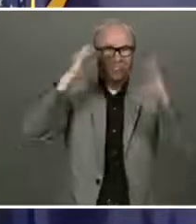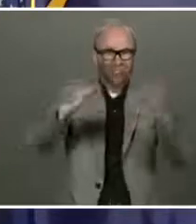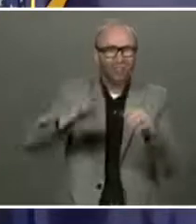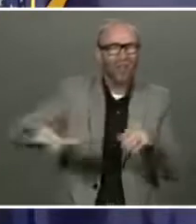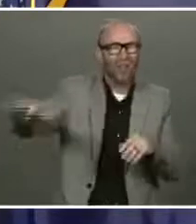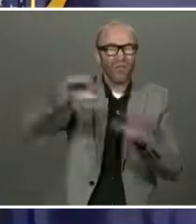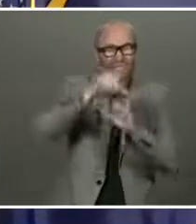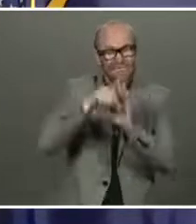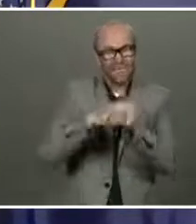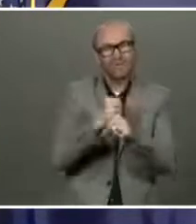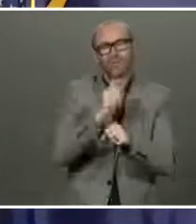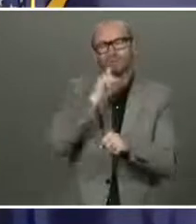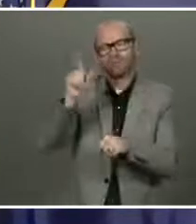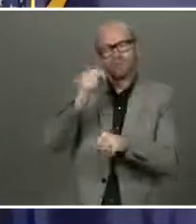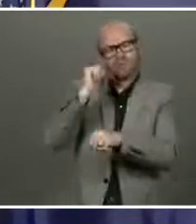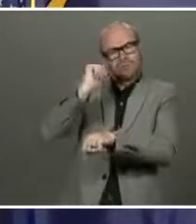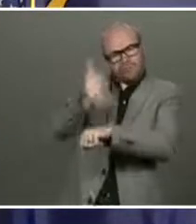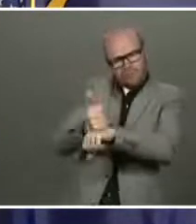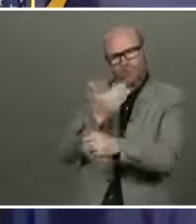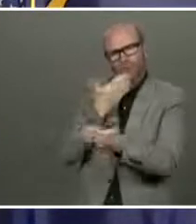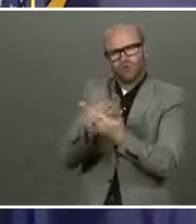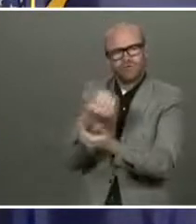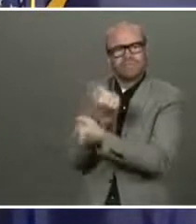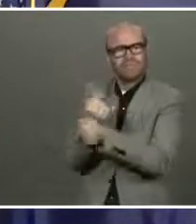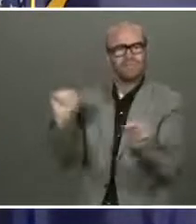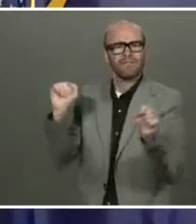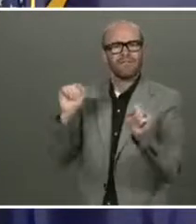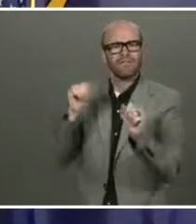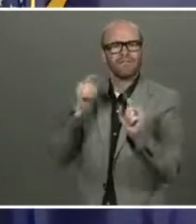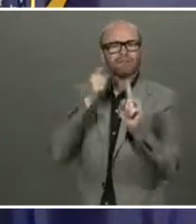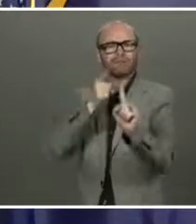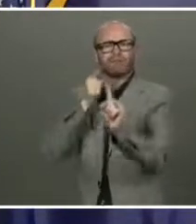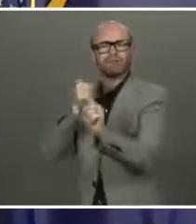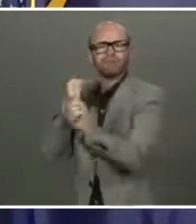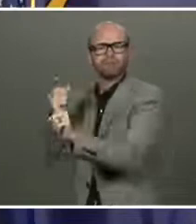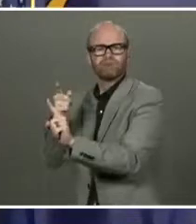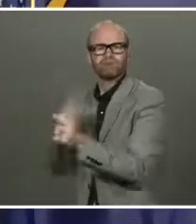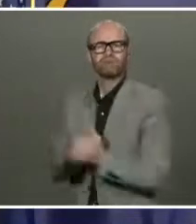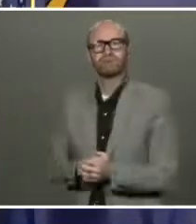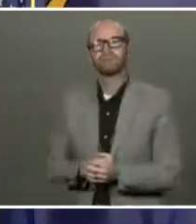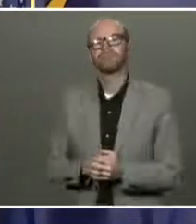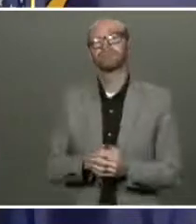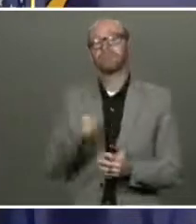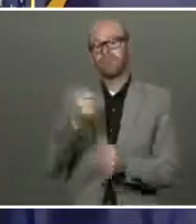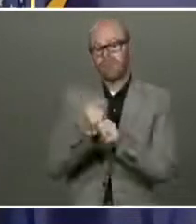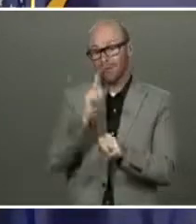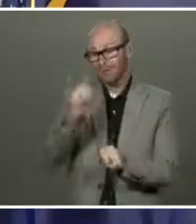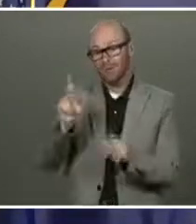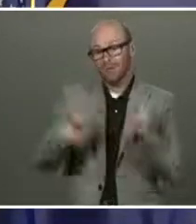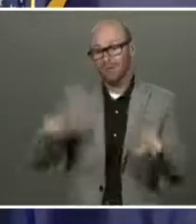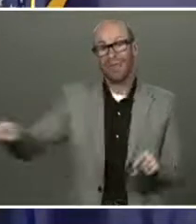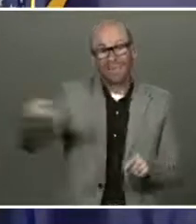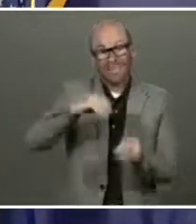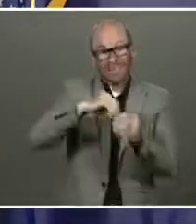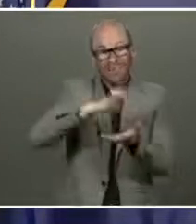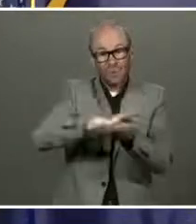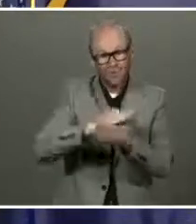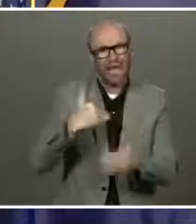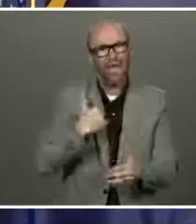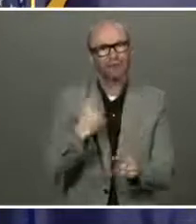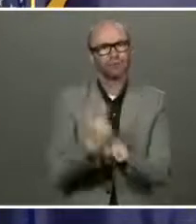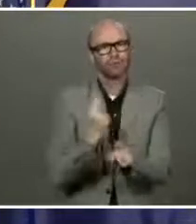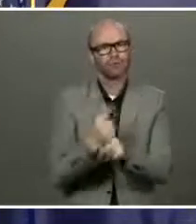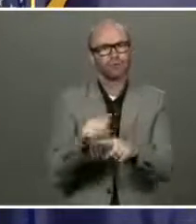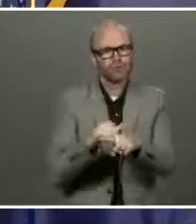implement safety measures in every one of our schools, making sure that there is a proper training, that we have